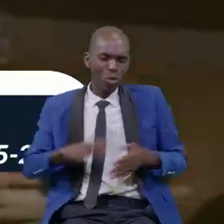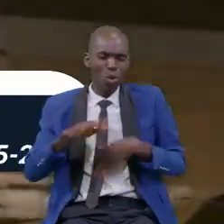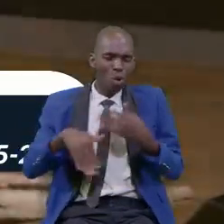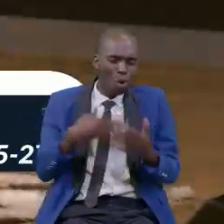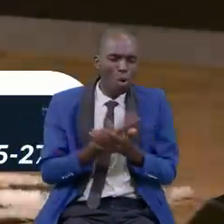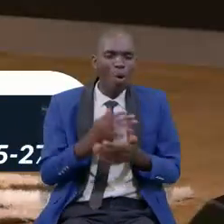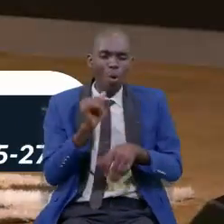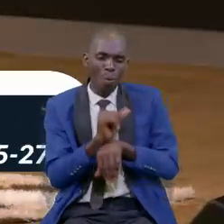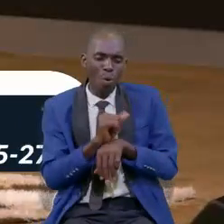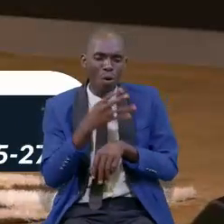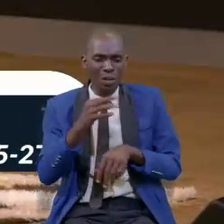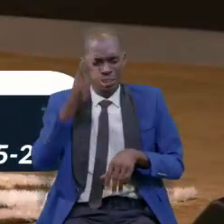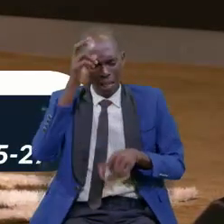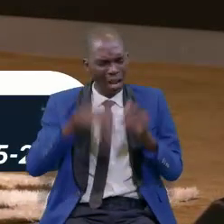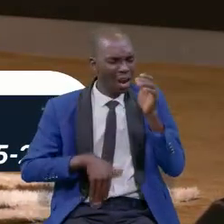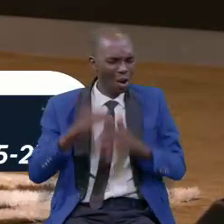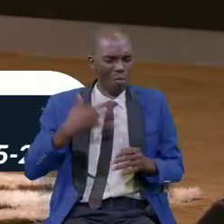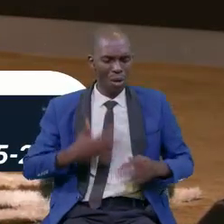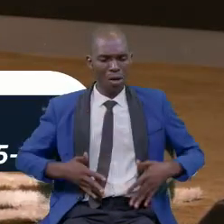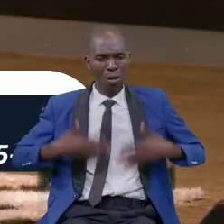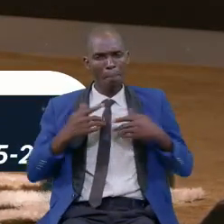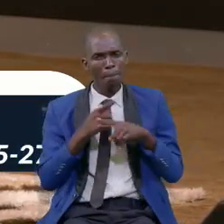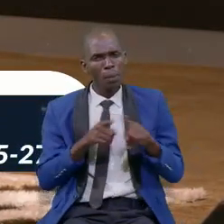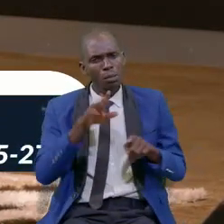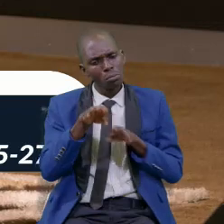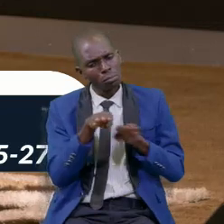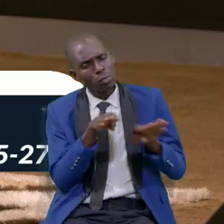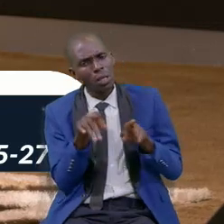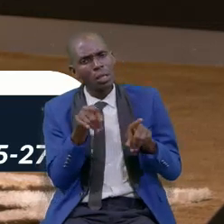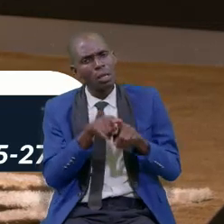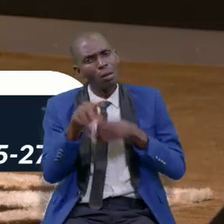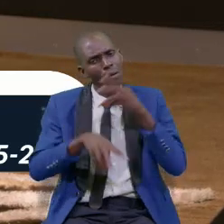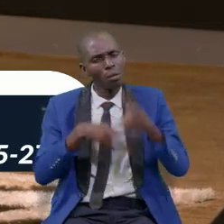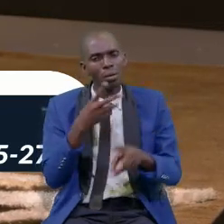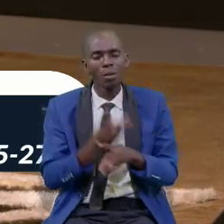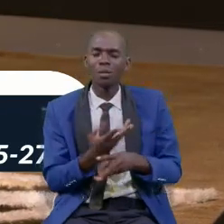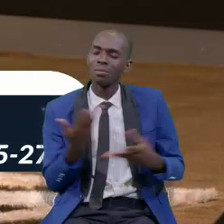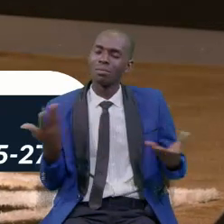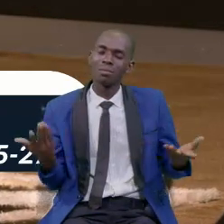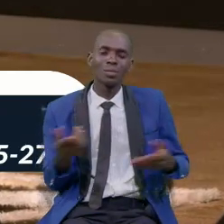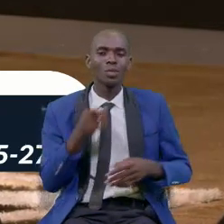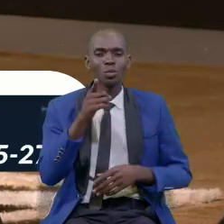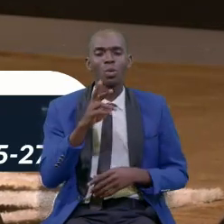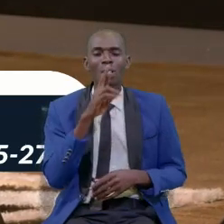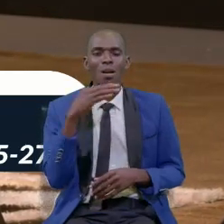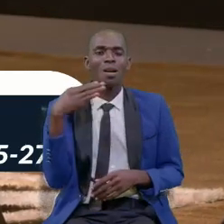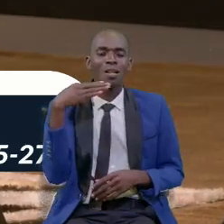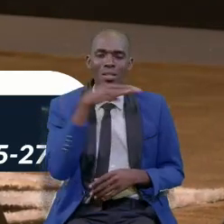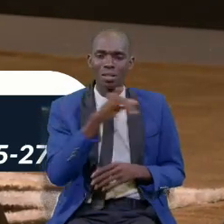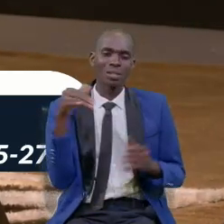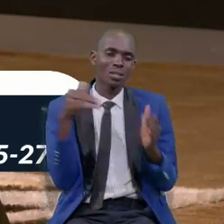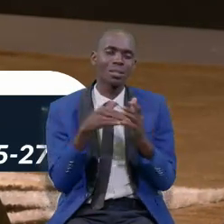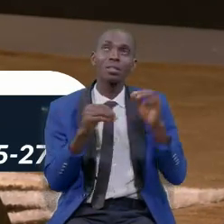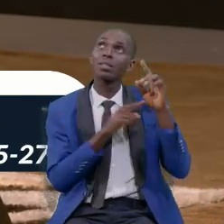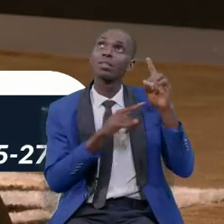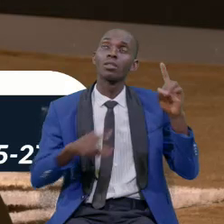your mind and your action and your lifestyle still shows all that, all the works of the flesh. That's lying against the